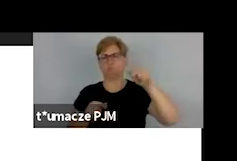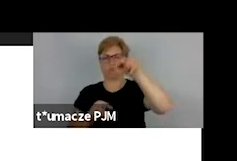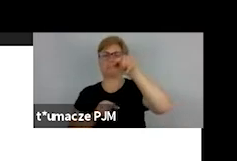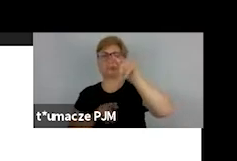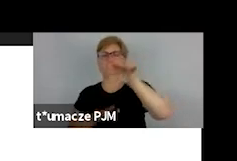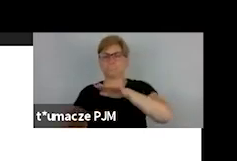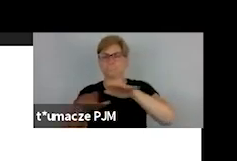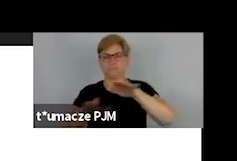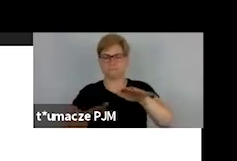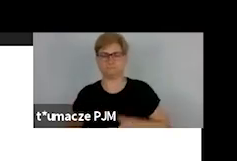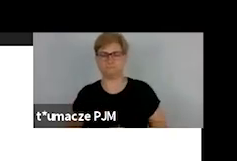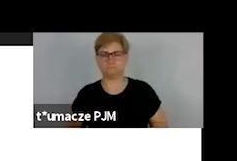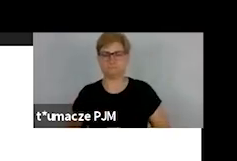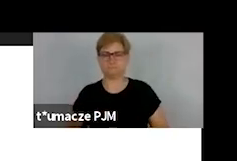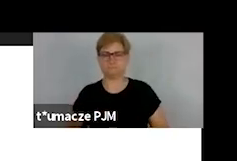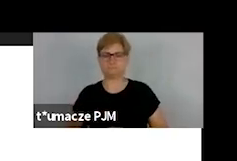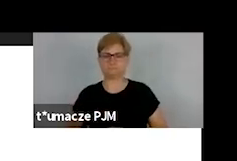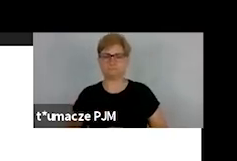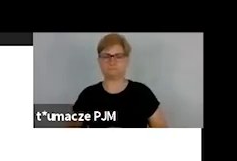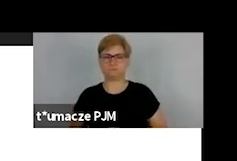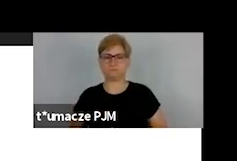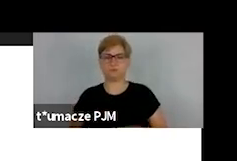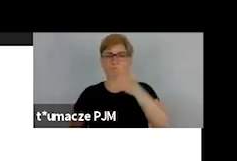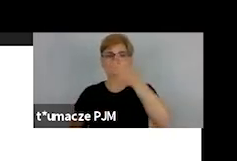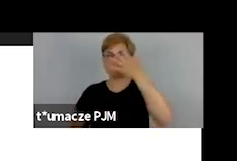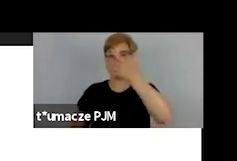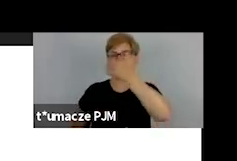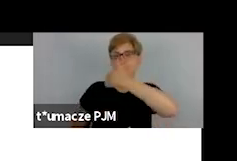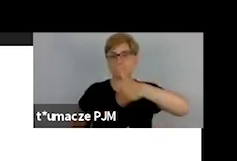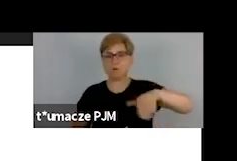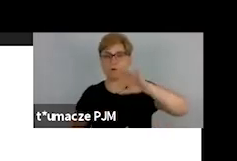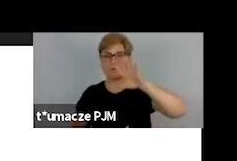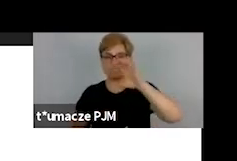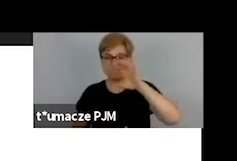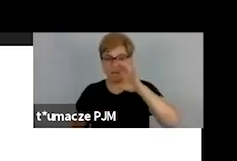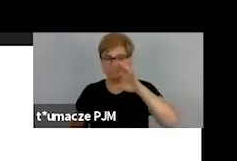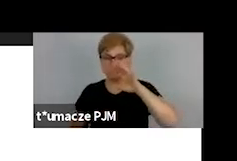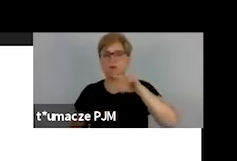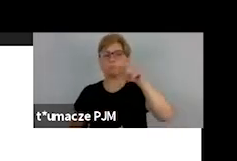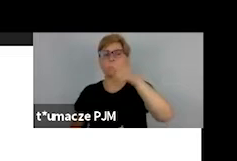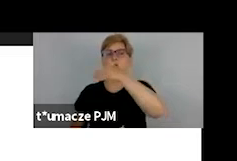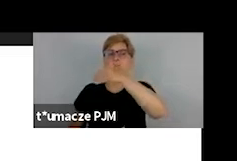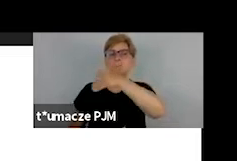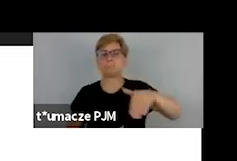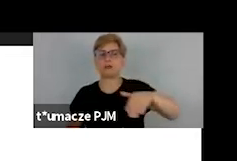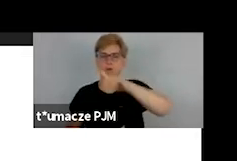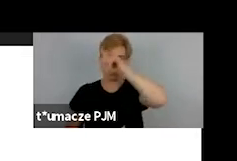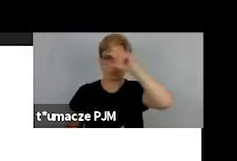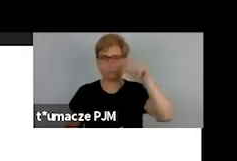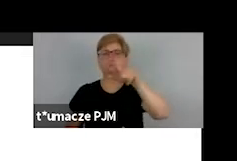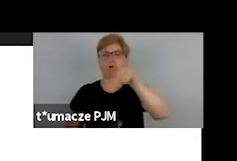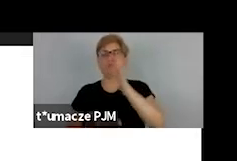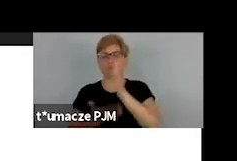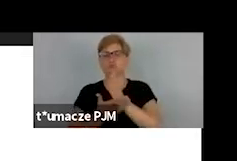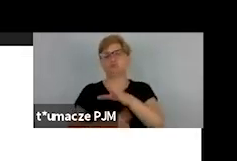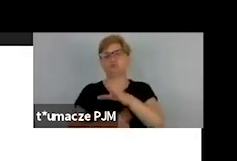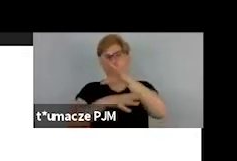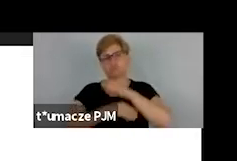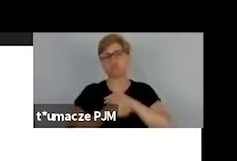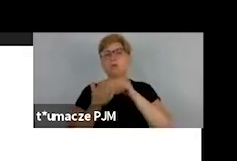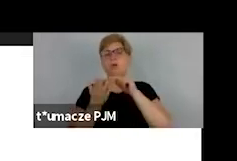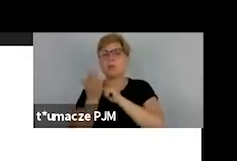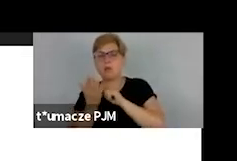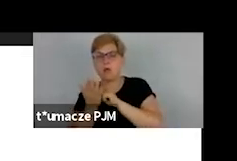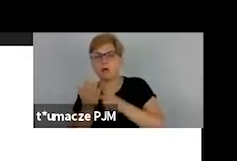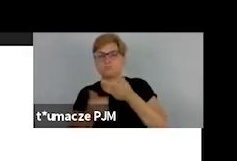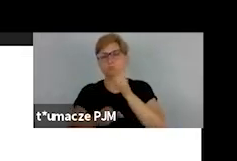Importantly, South Africa has now, this is an old slide, nearly 6 million people on treatment, and that